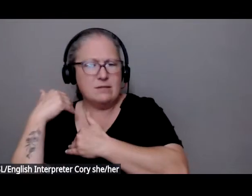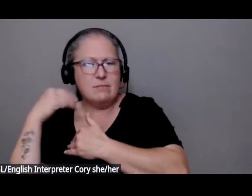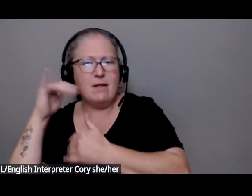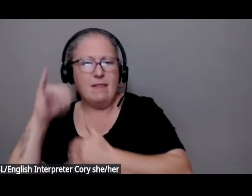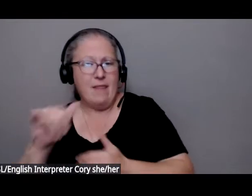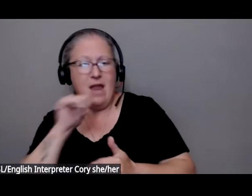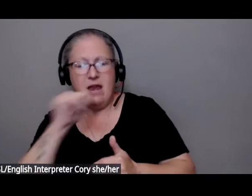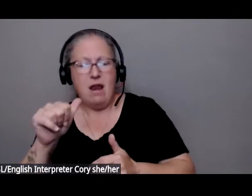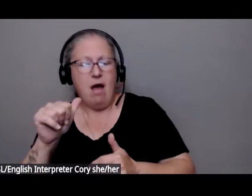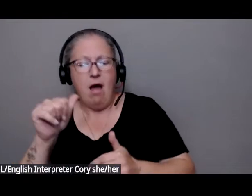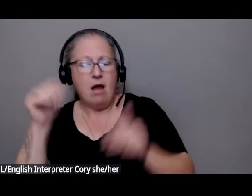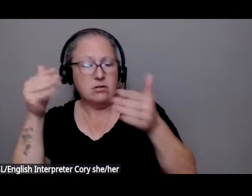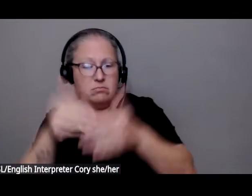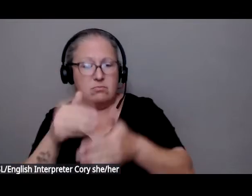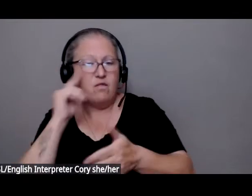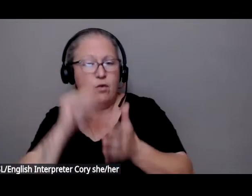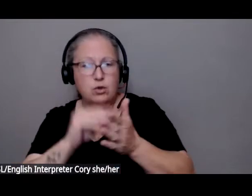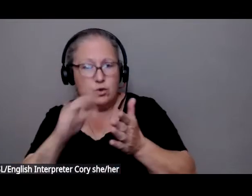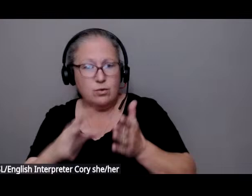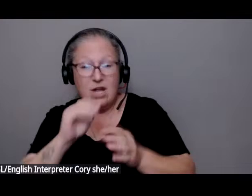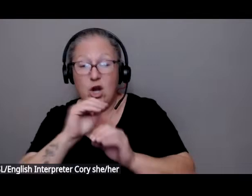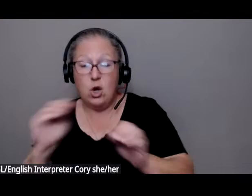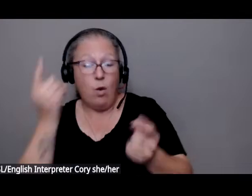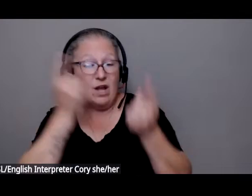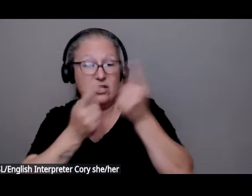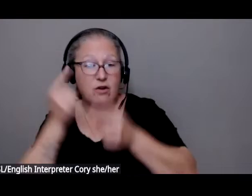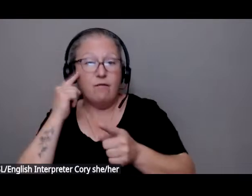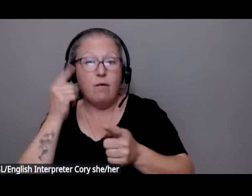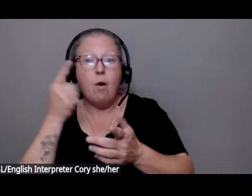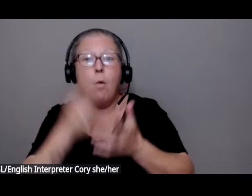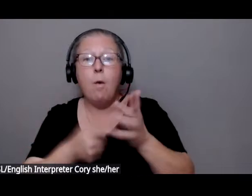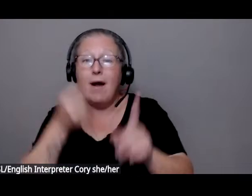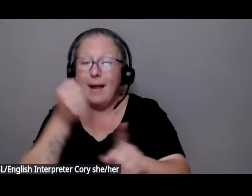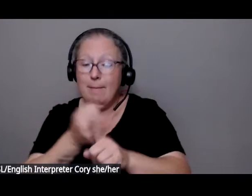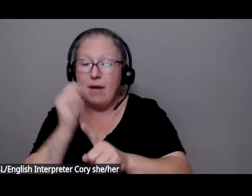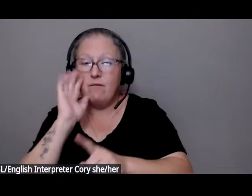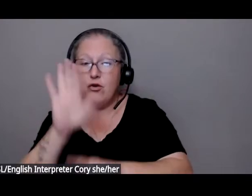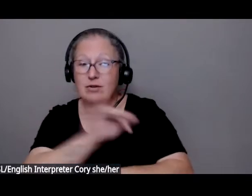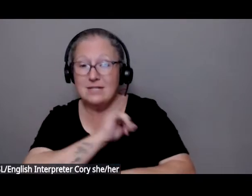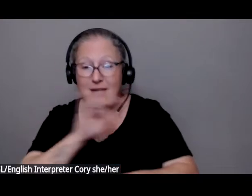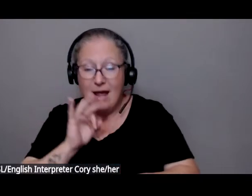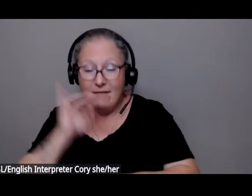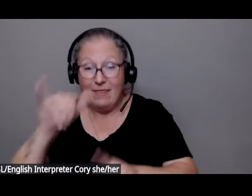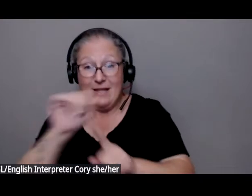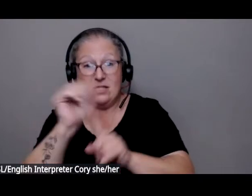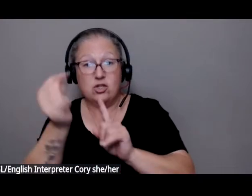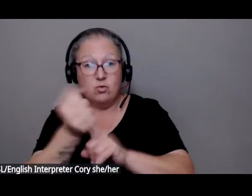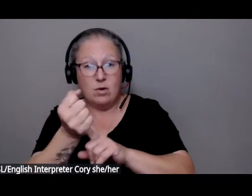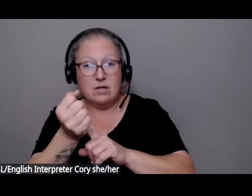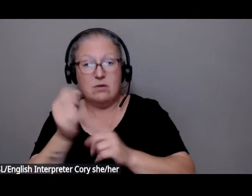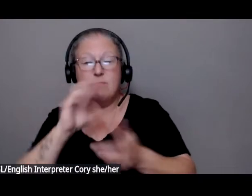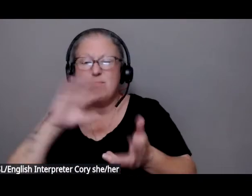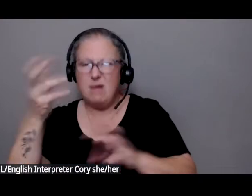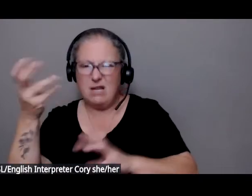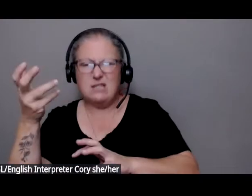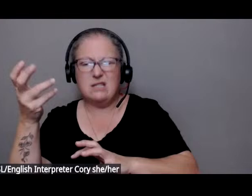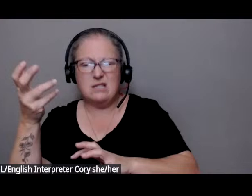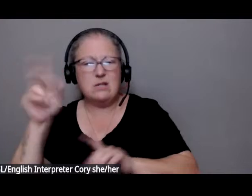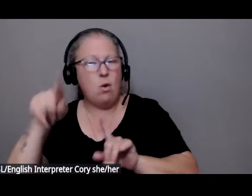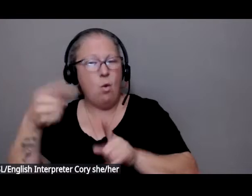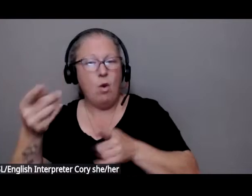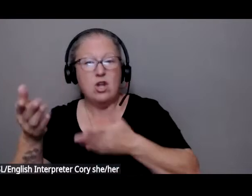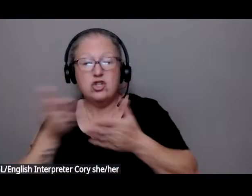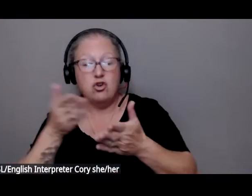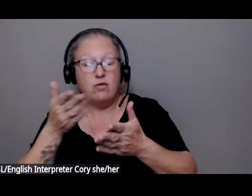student-centered decision, and truthfully, no consideration was made for the impact on your staff. This situation has been very messy and has only served to